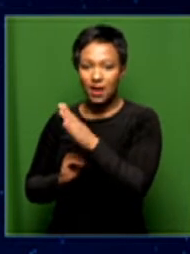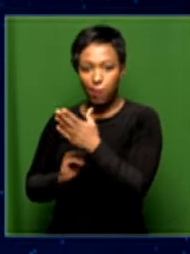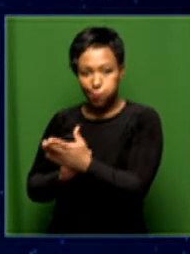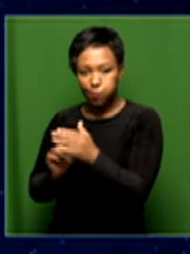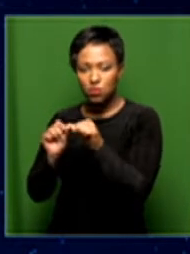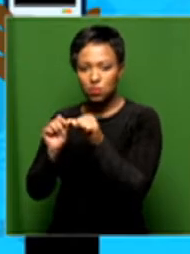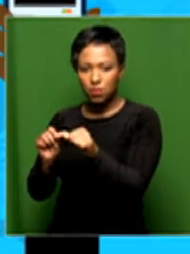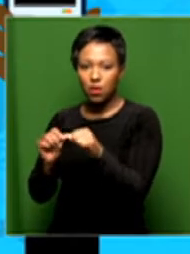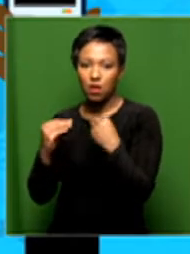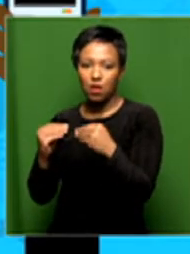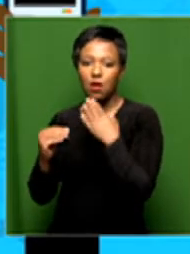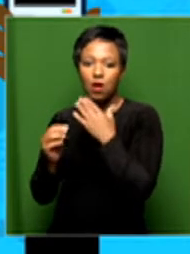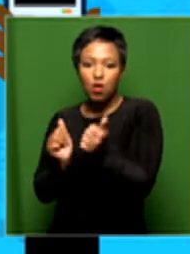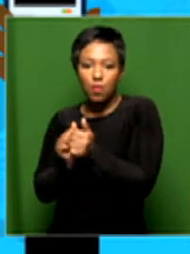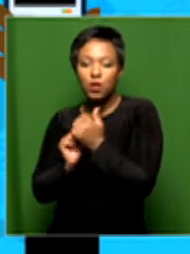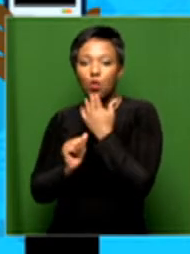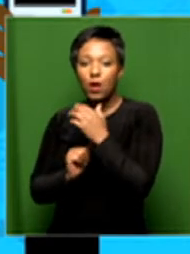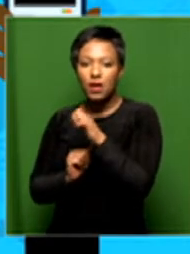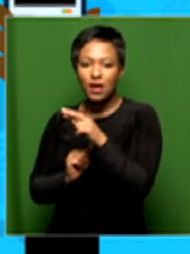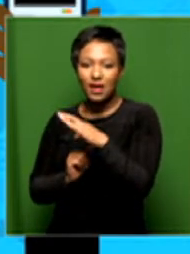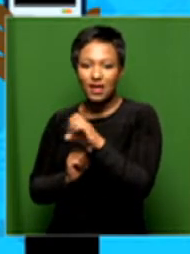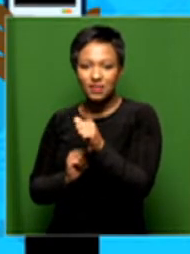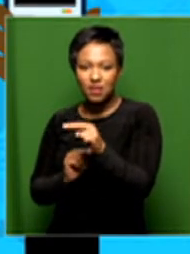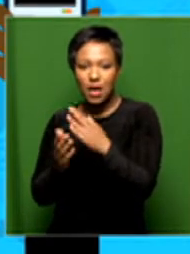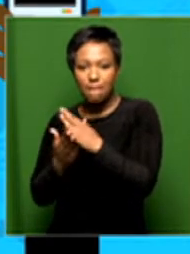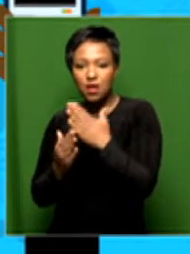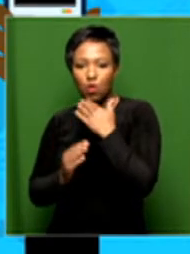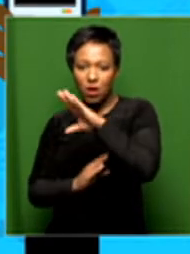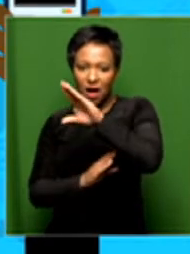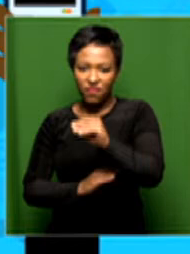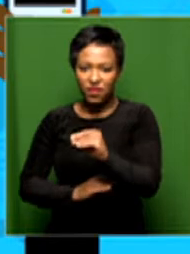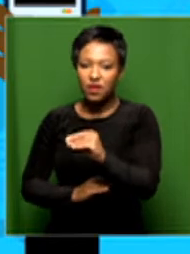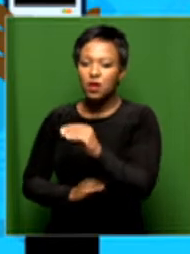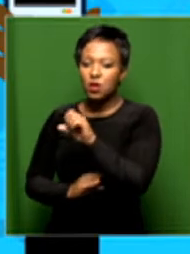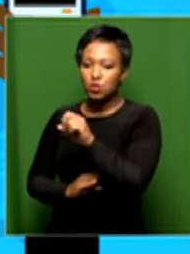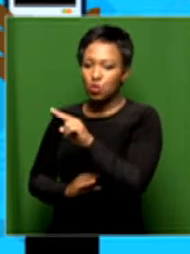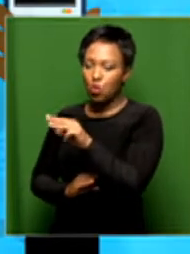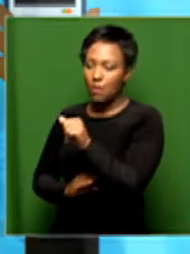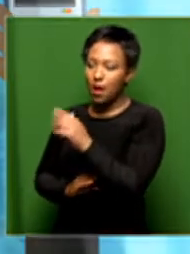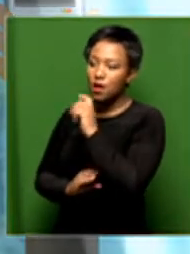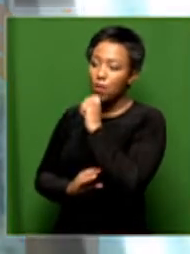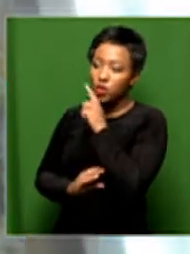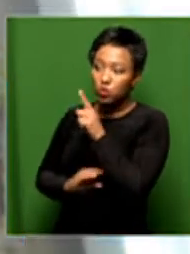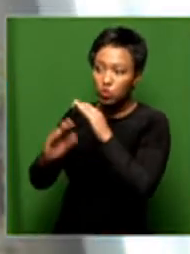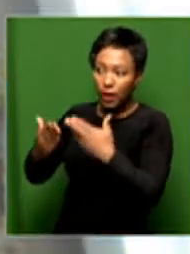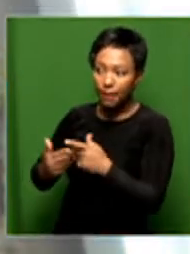sustainability and corporate responsibility at Ericsson Middle Africa. Sumana, a very good morning to you. Thanks for joining us.